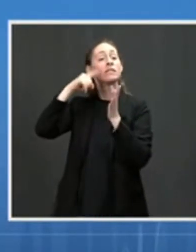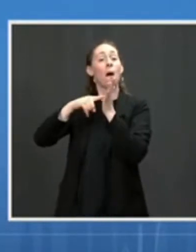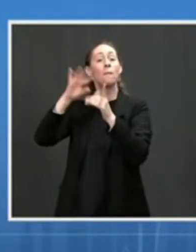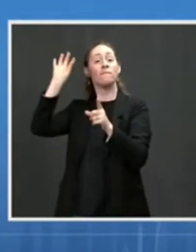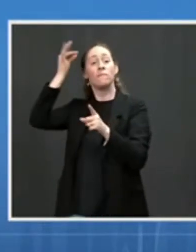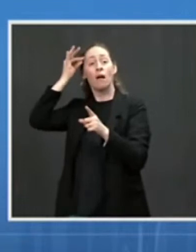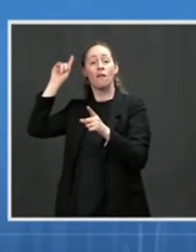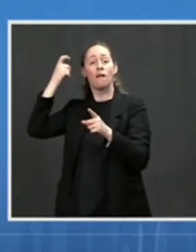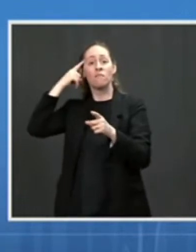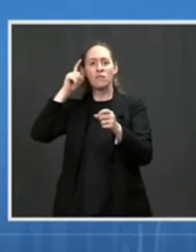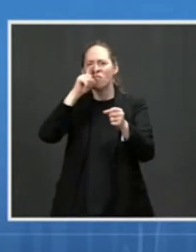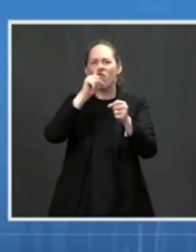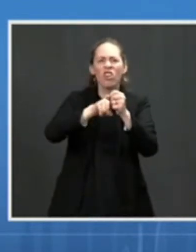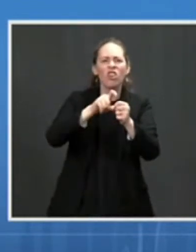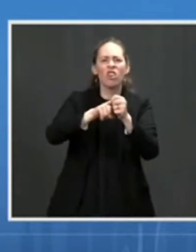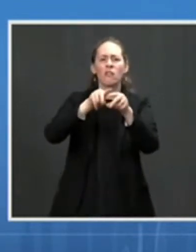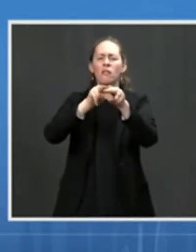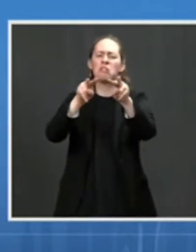Next question.